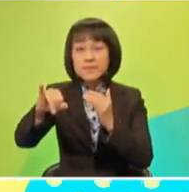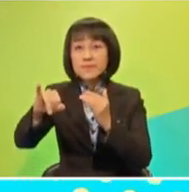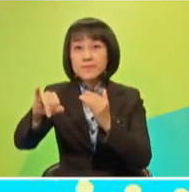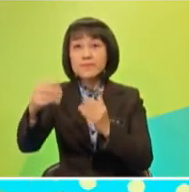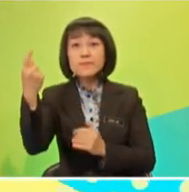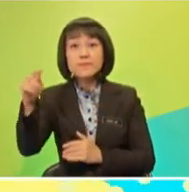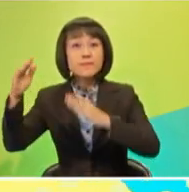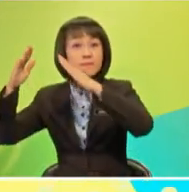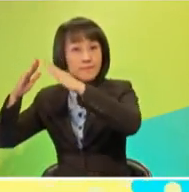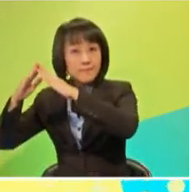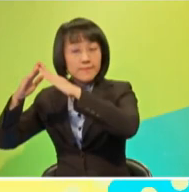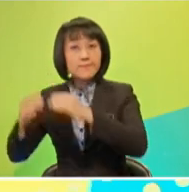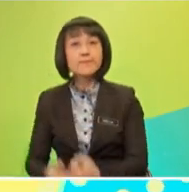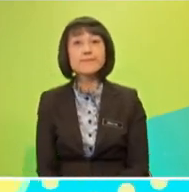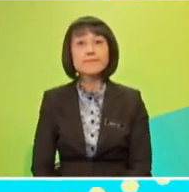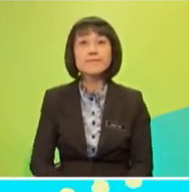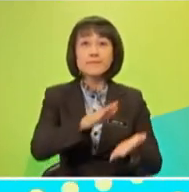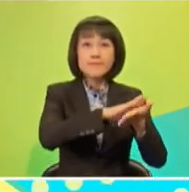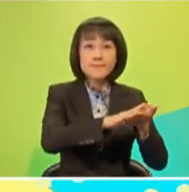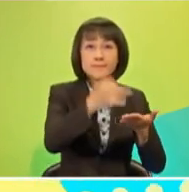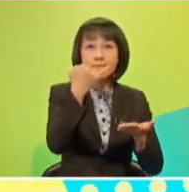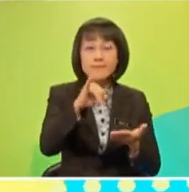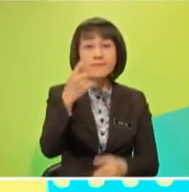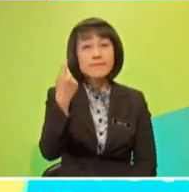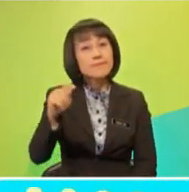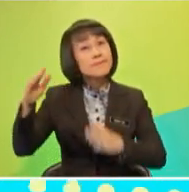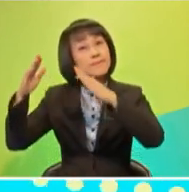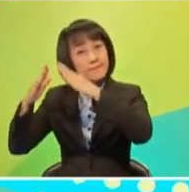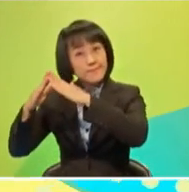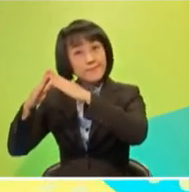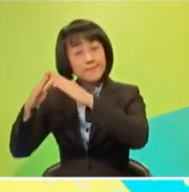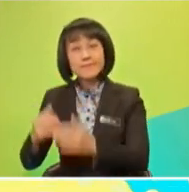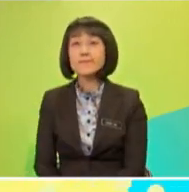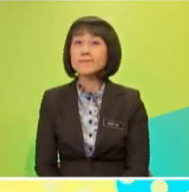the house, which becomes cleaning the house.